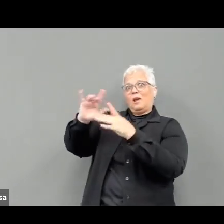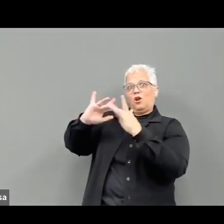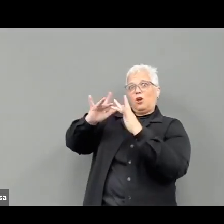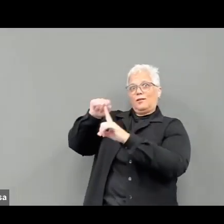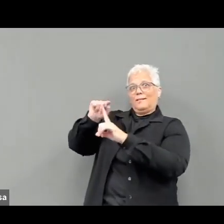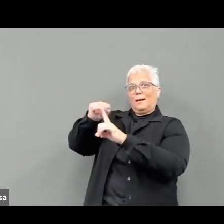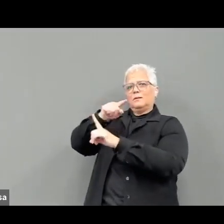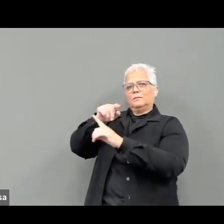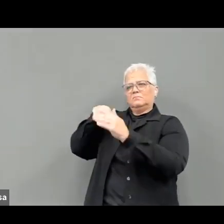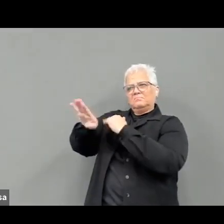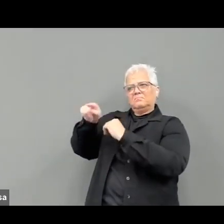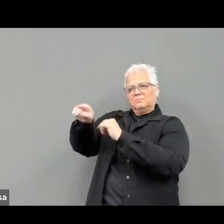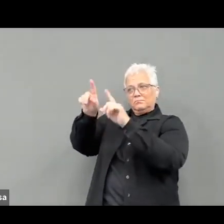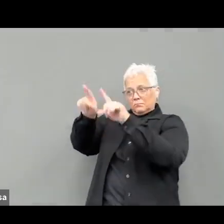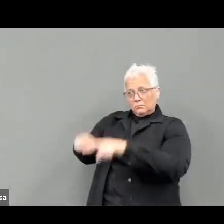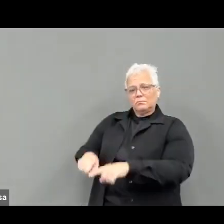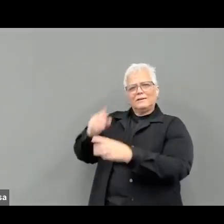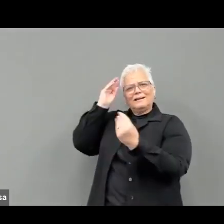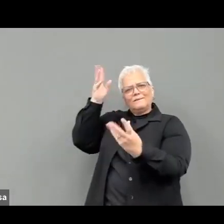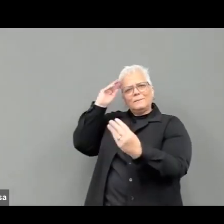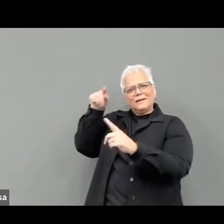at